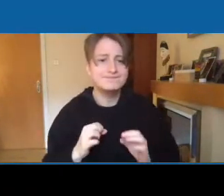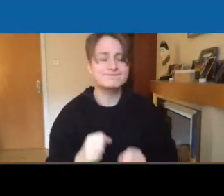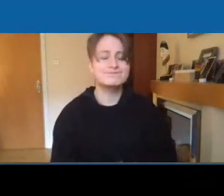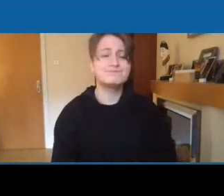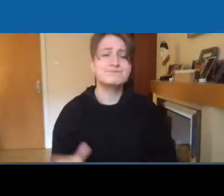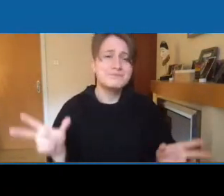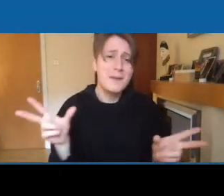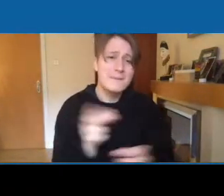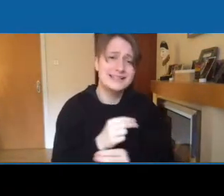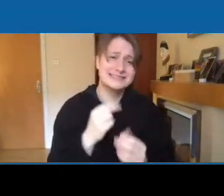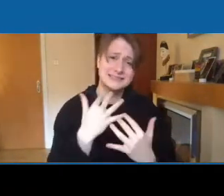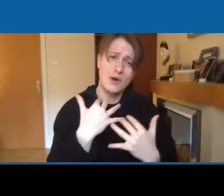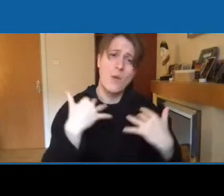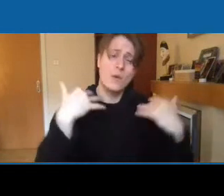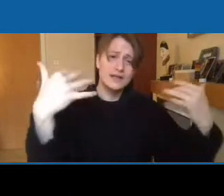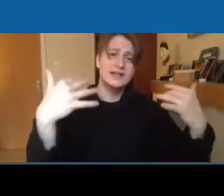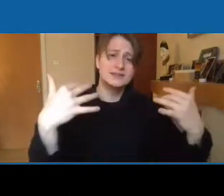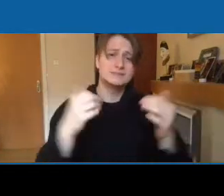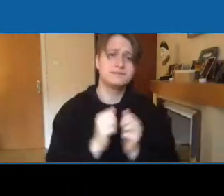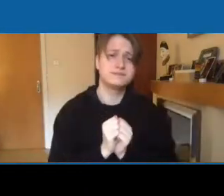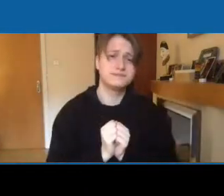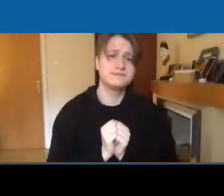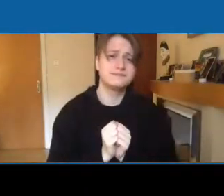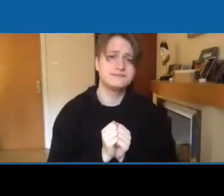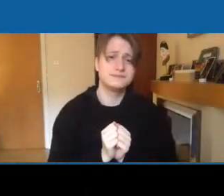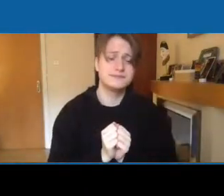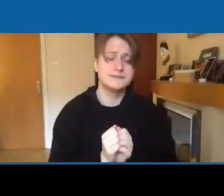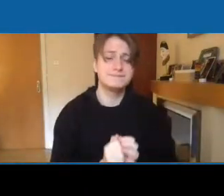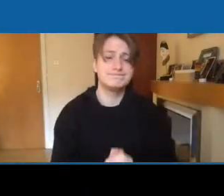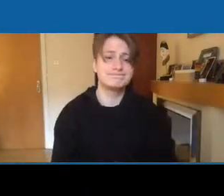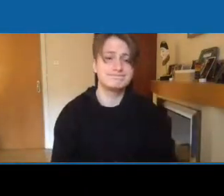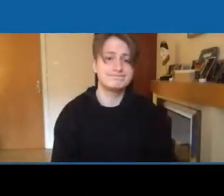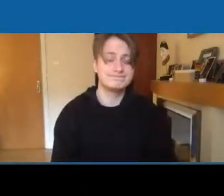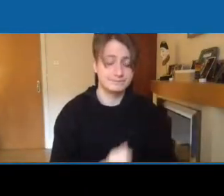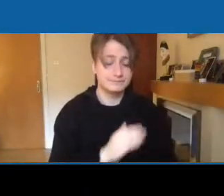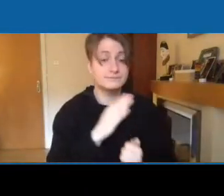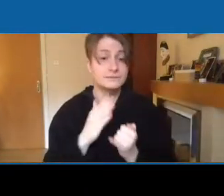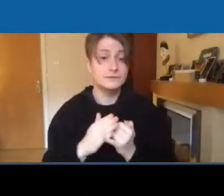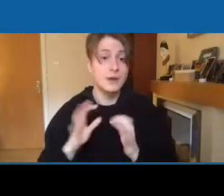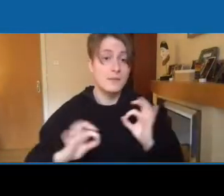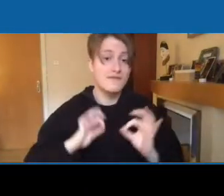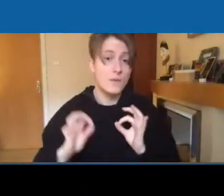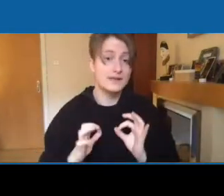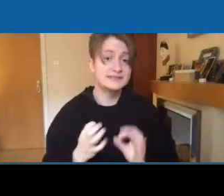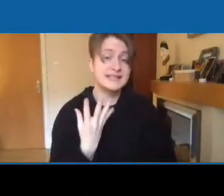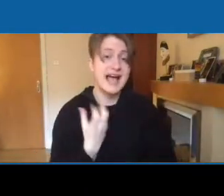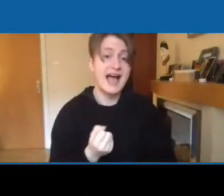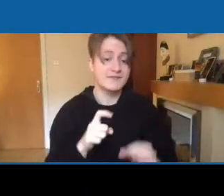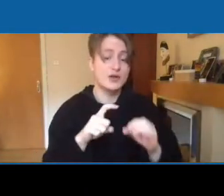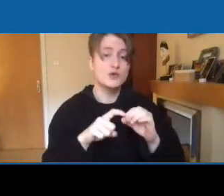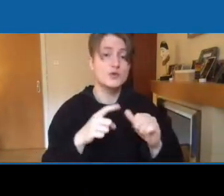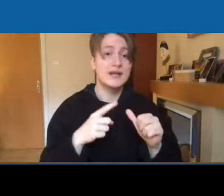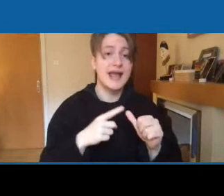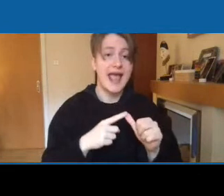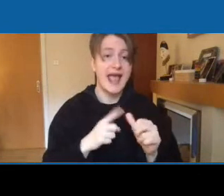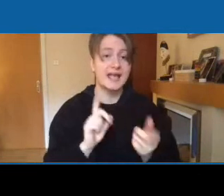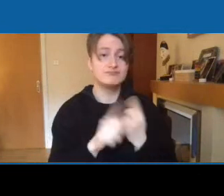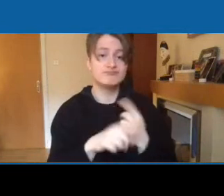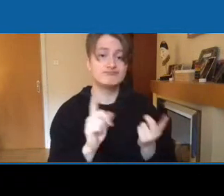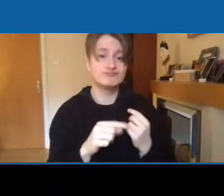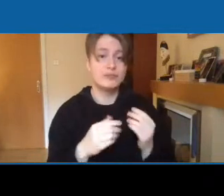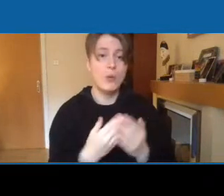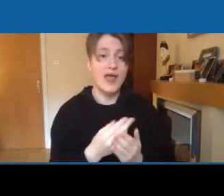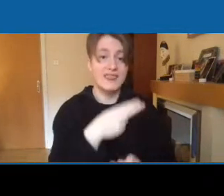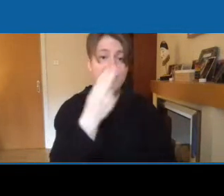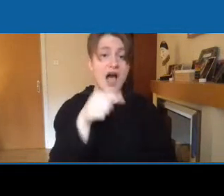can say. At the end of the performance, we have a Q&A session with the artists. So